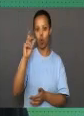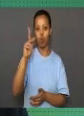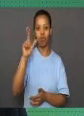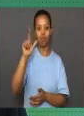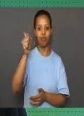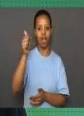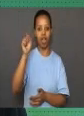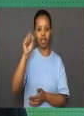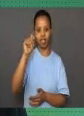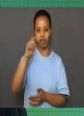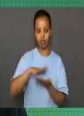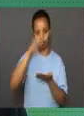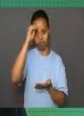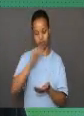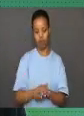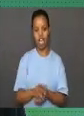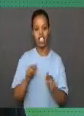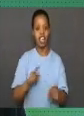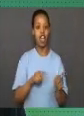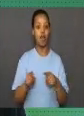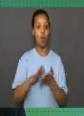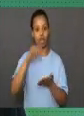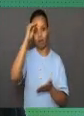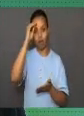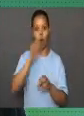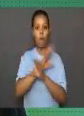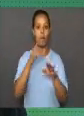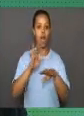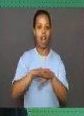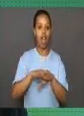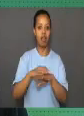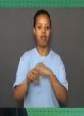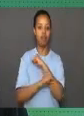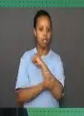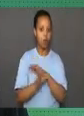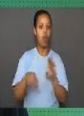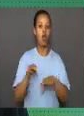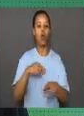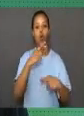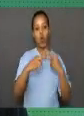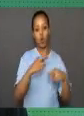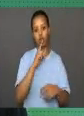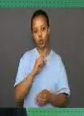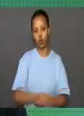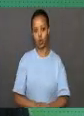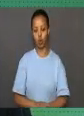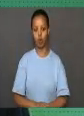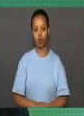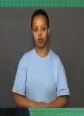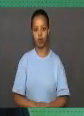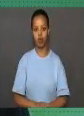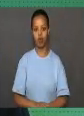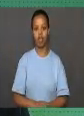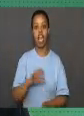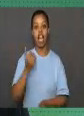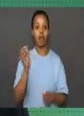Today, we are going to be learning about light-dependent reactions. We are going